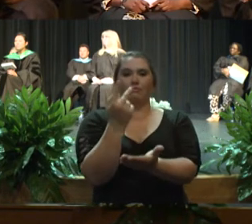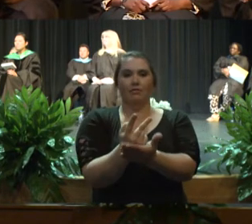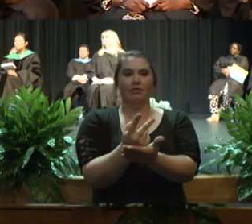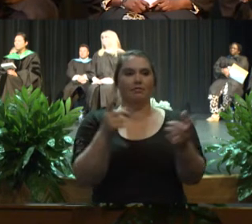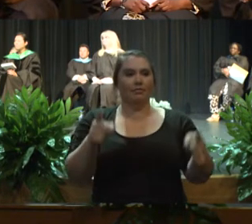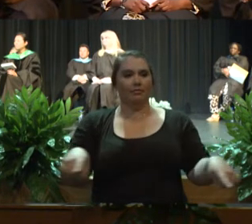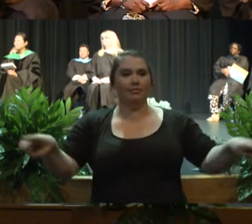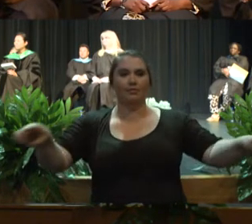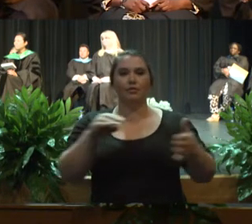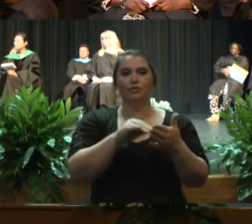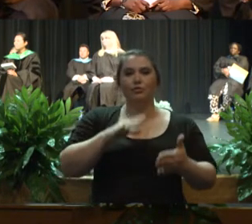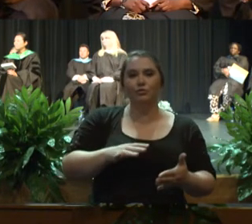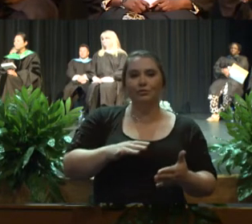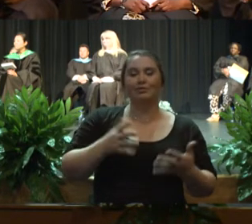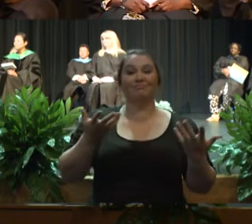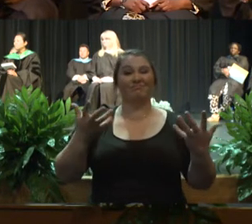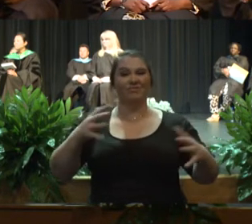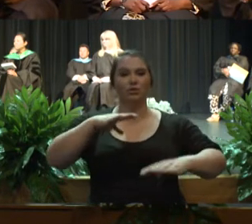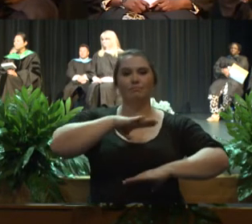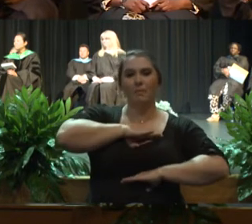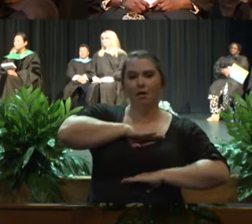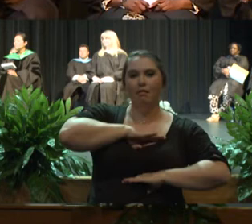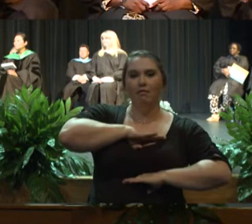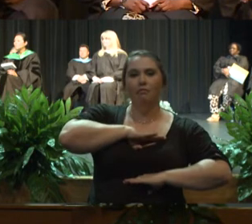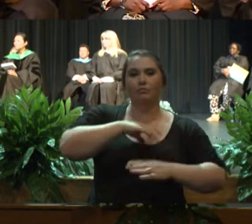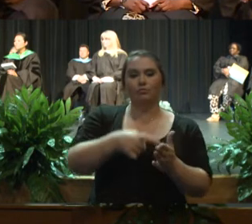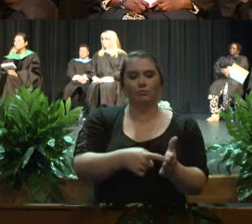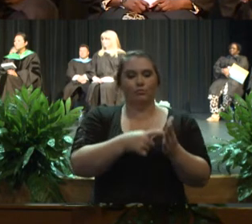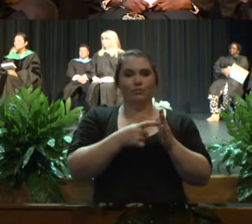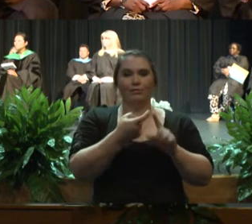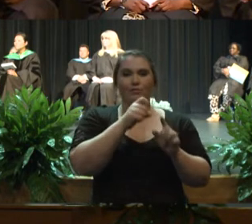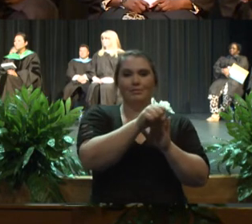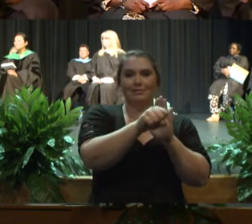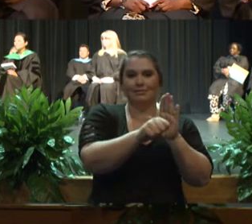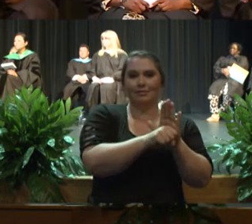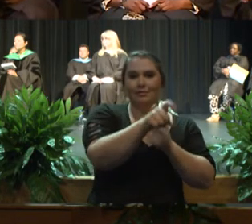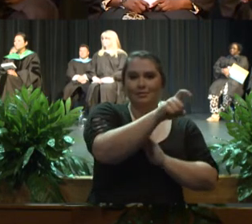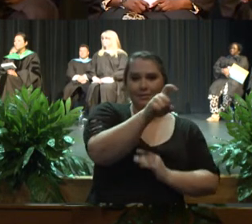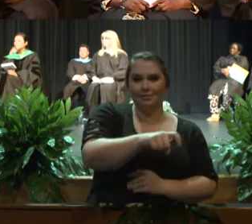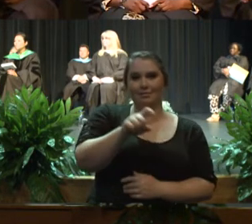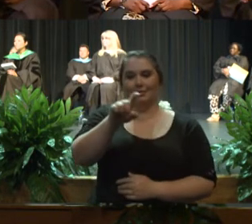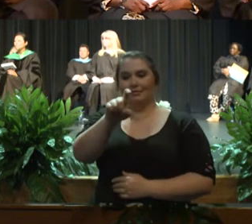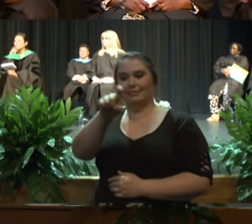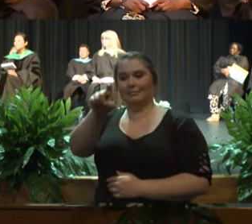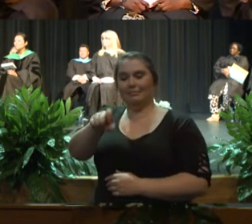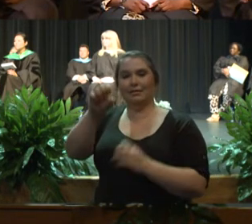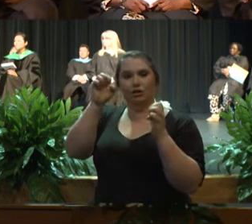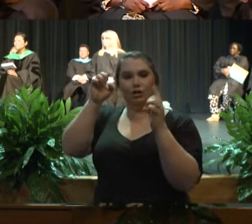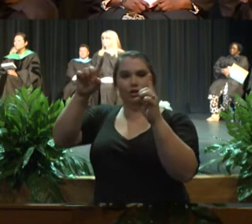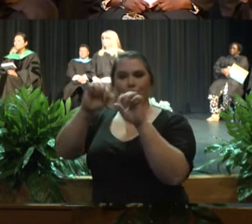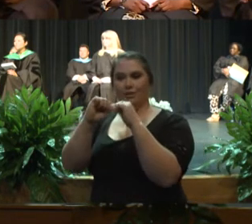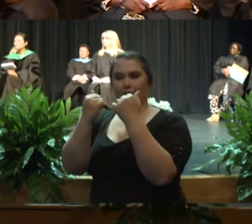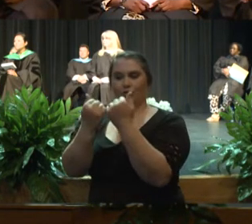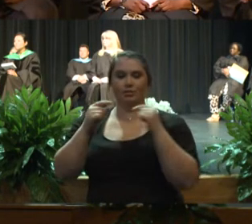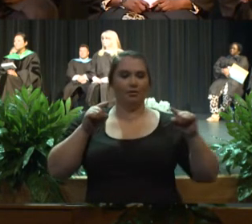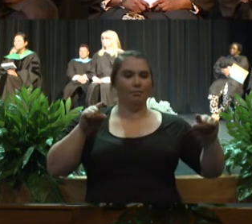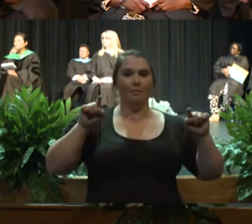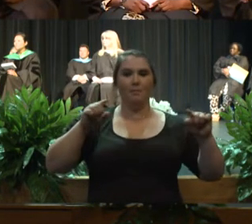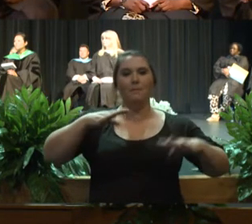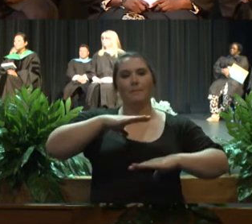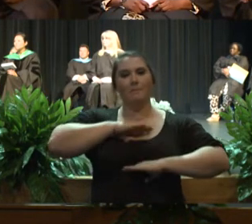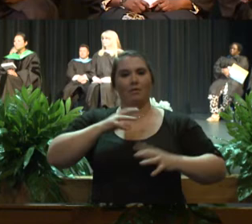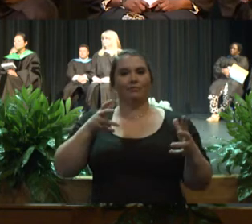I certify that these students have met the requirements set forth by the state of Texas and the Texas Education